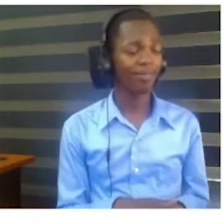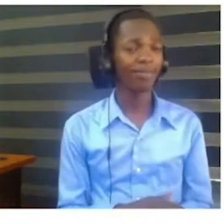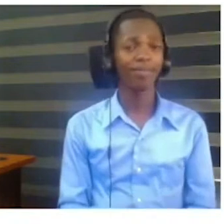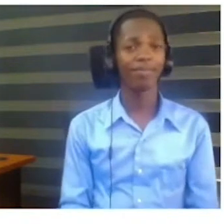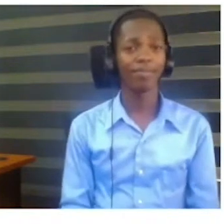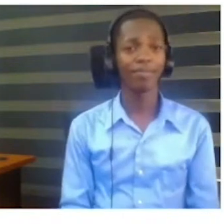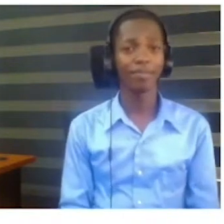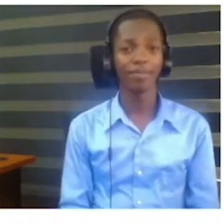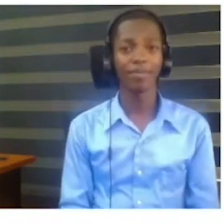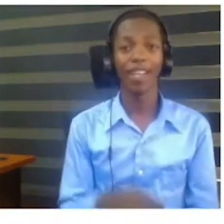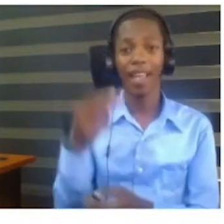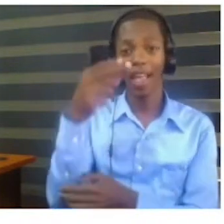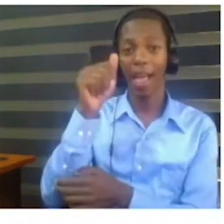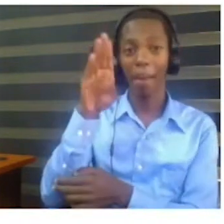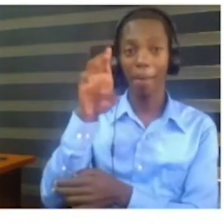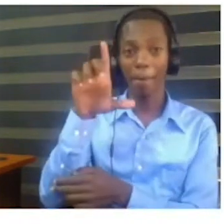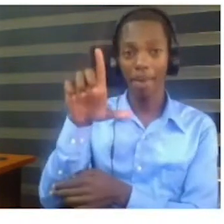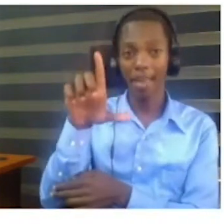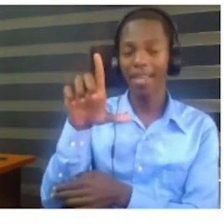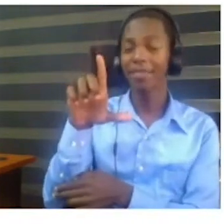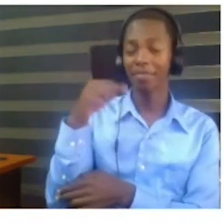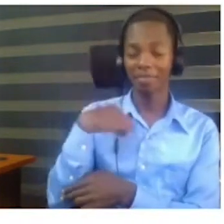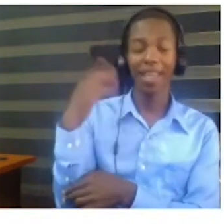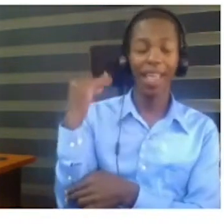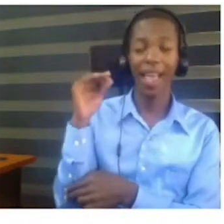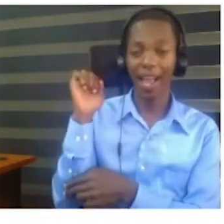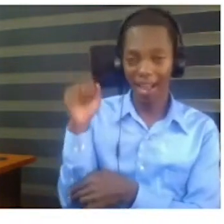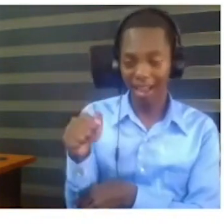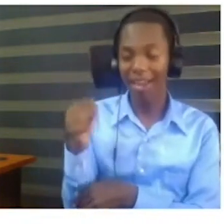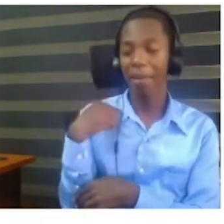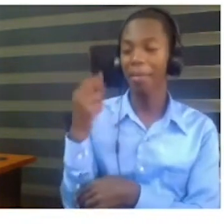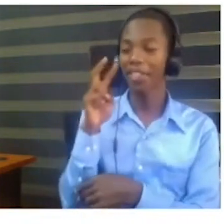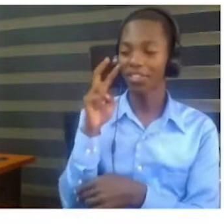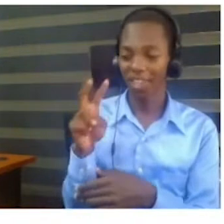Haben, I can hear you. Hold on 1 second and I will check for you.